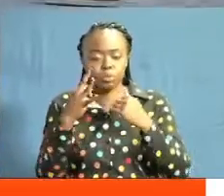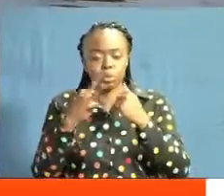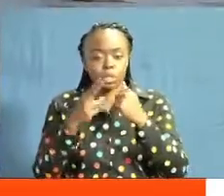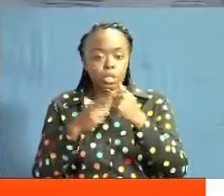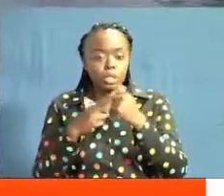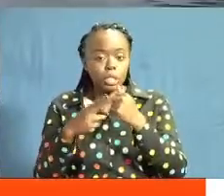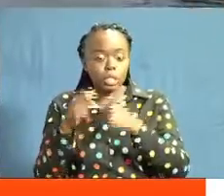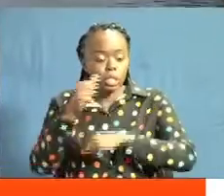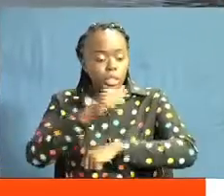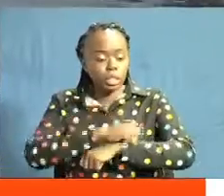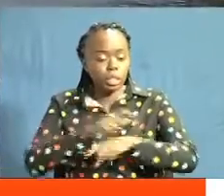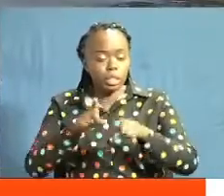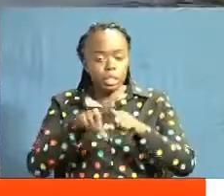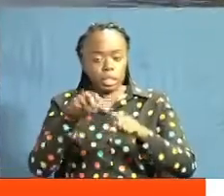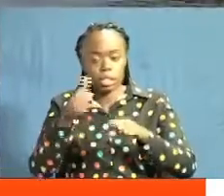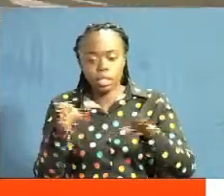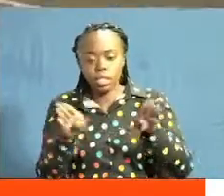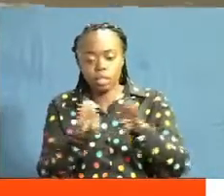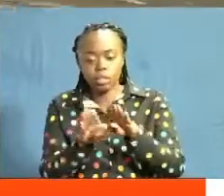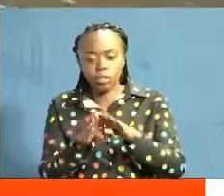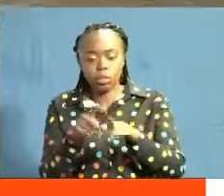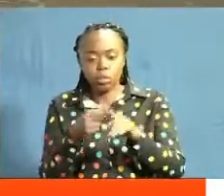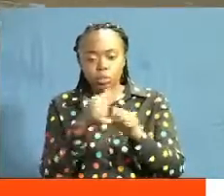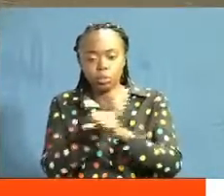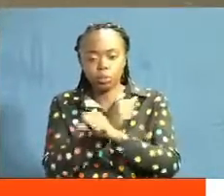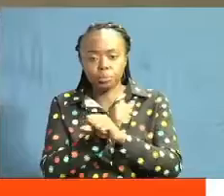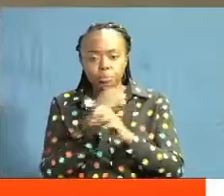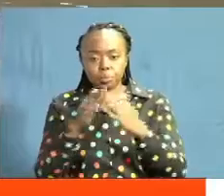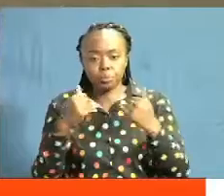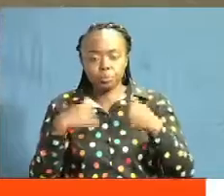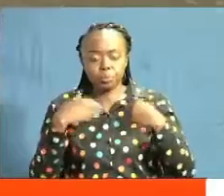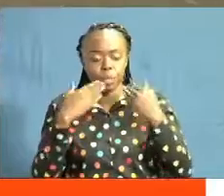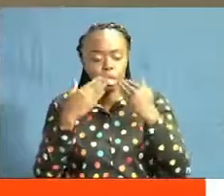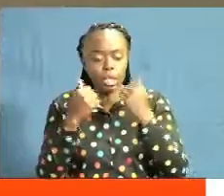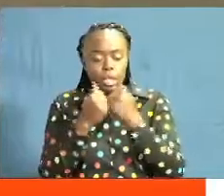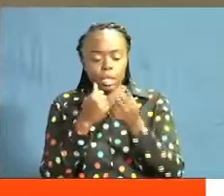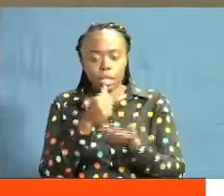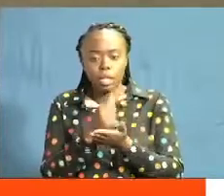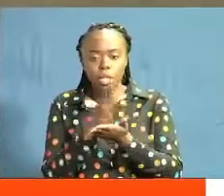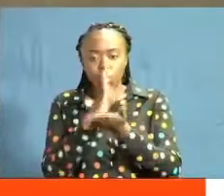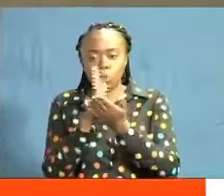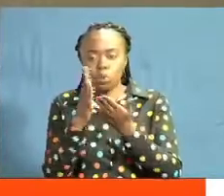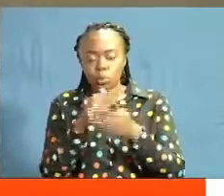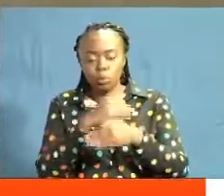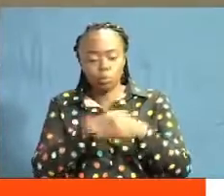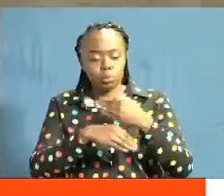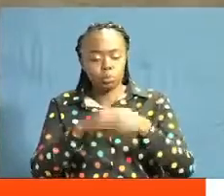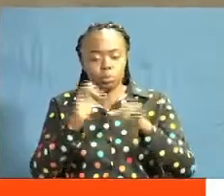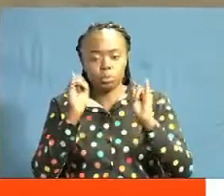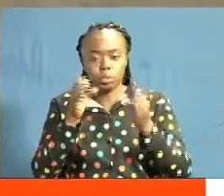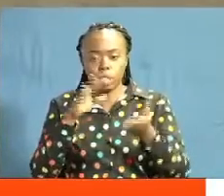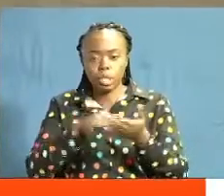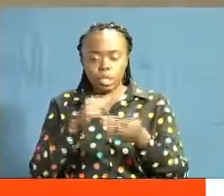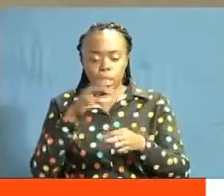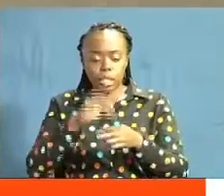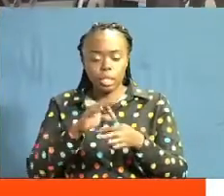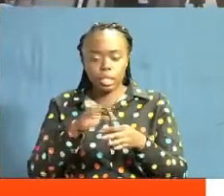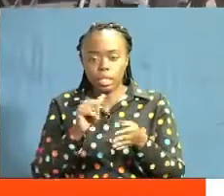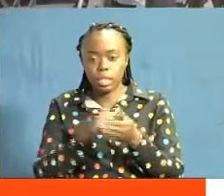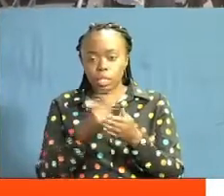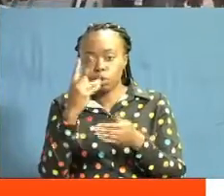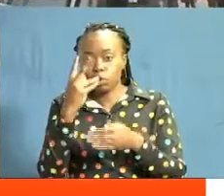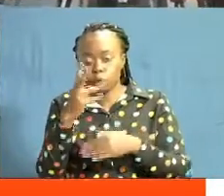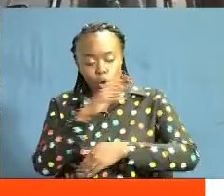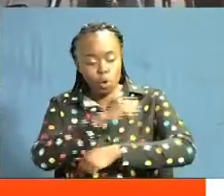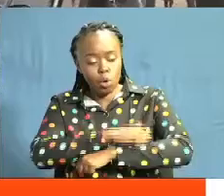were submerged and others closed as a result of insecurity, thanking Child Fund for helping in construction of the schools, adding that four schools